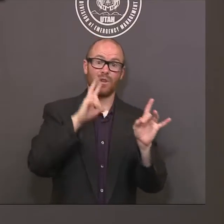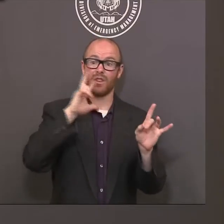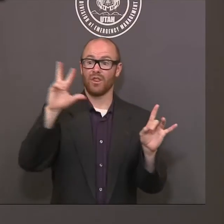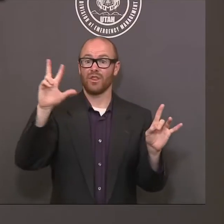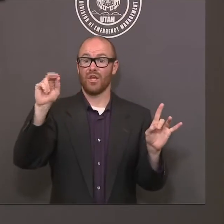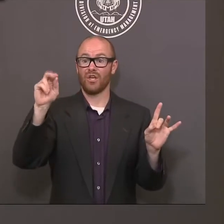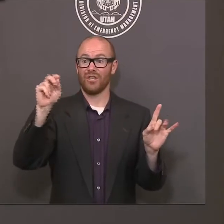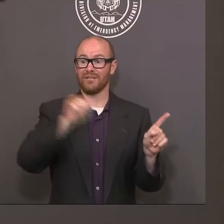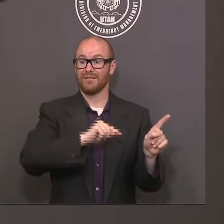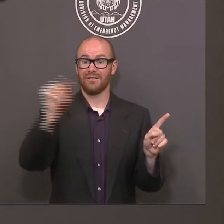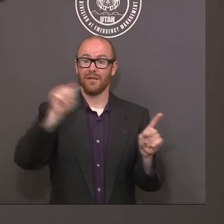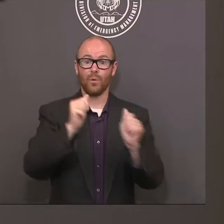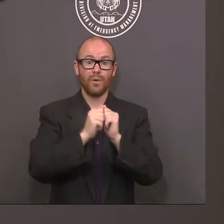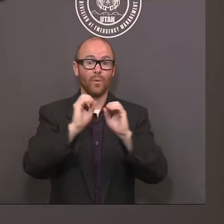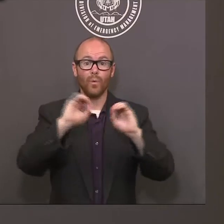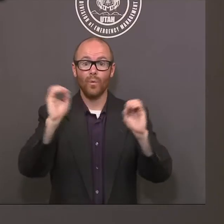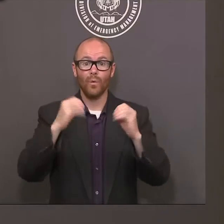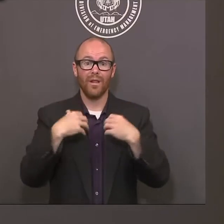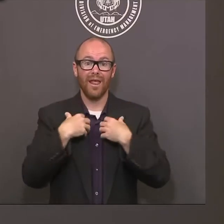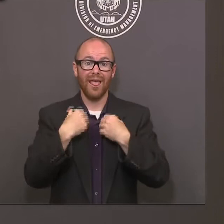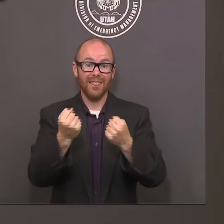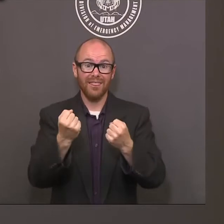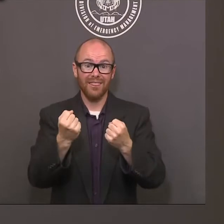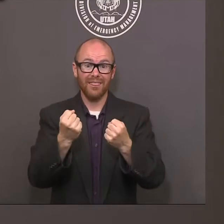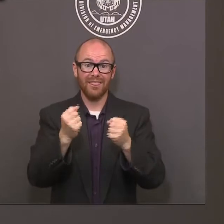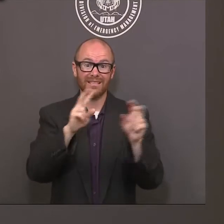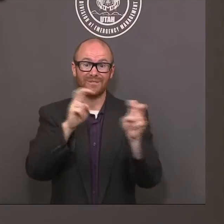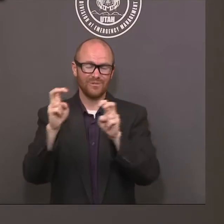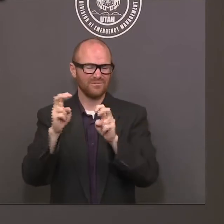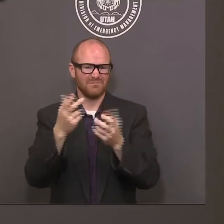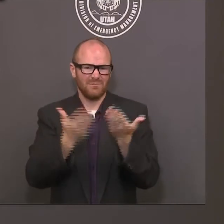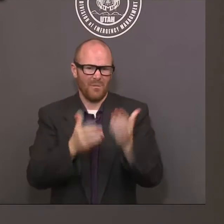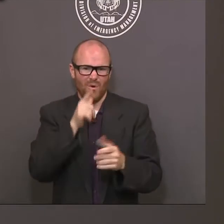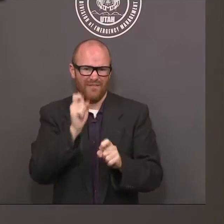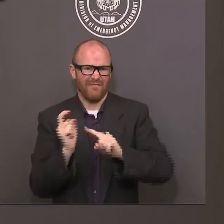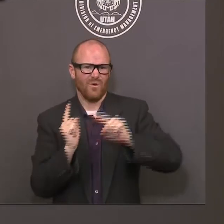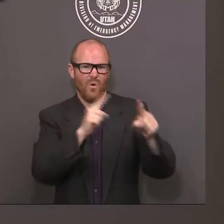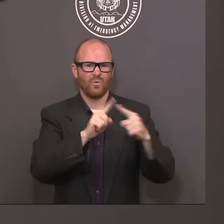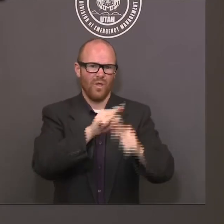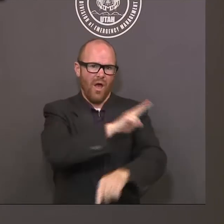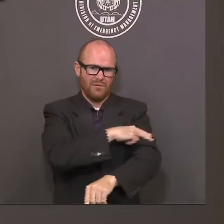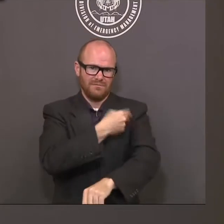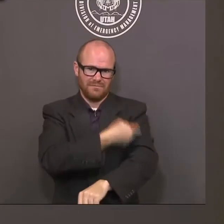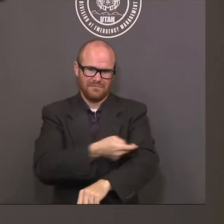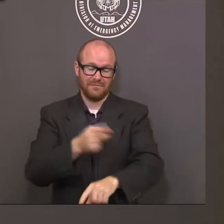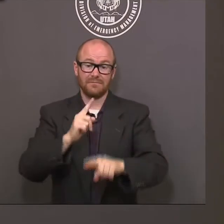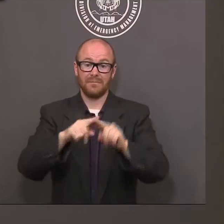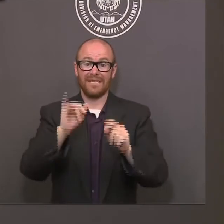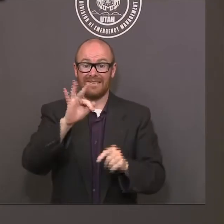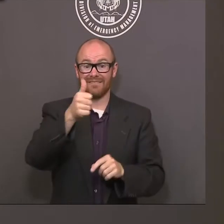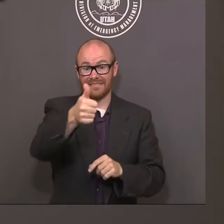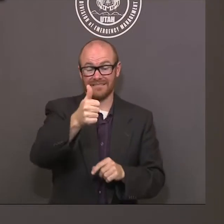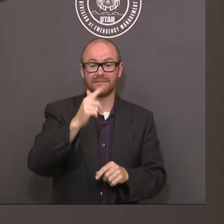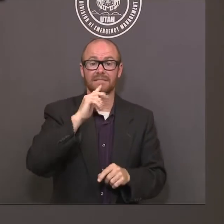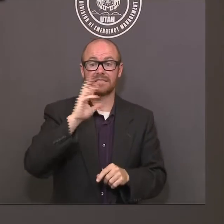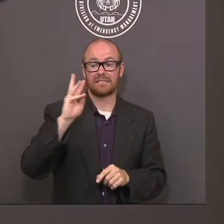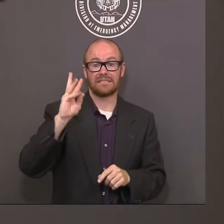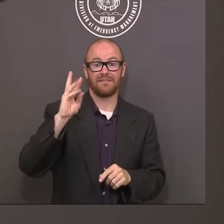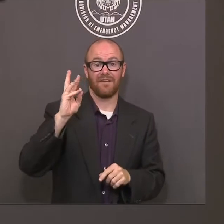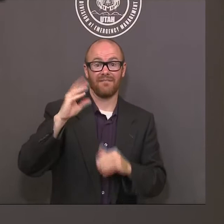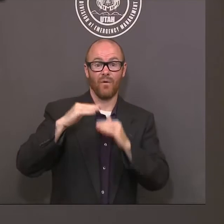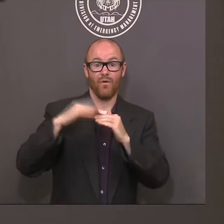no underlying health conditions, very improbable you're going to end up in the hospital. But if you're over 65 years old and you